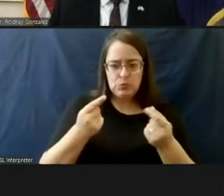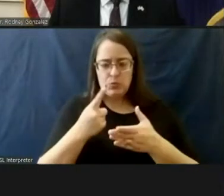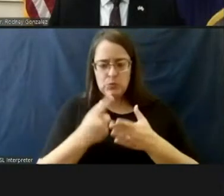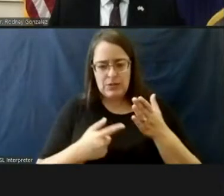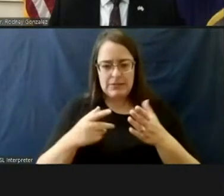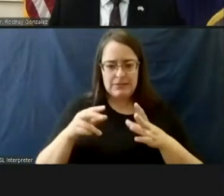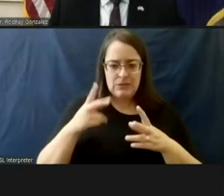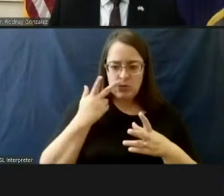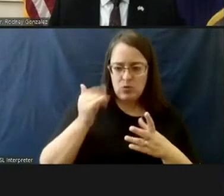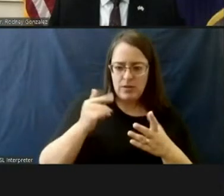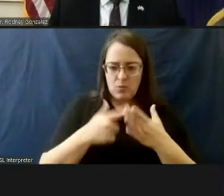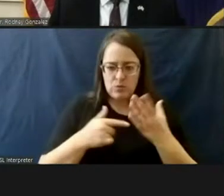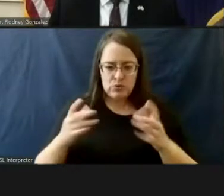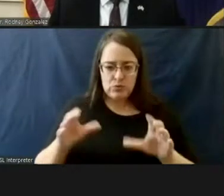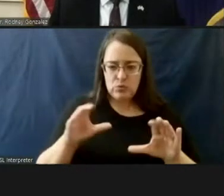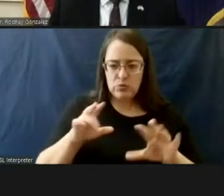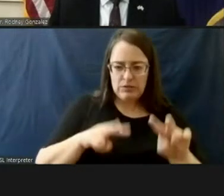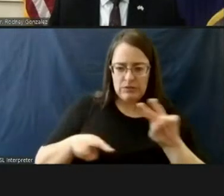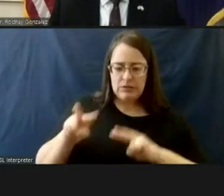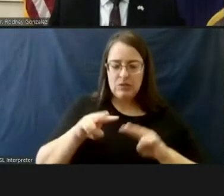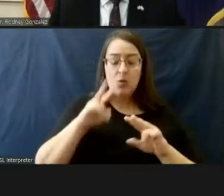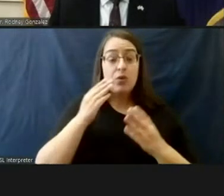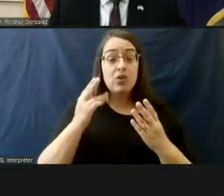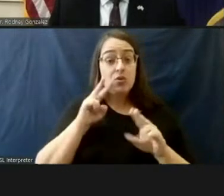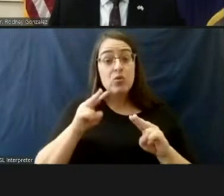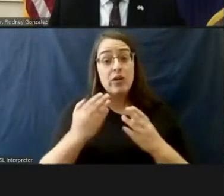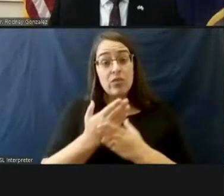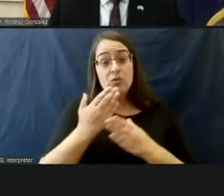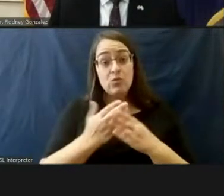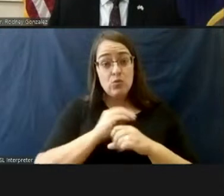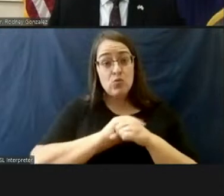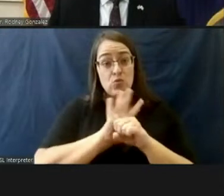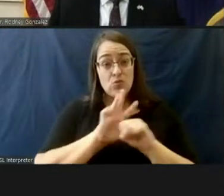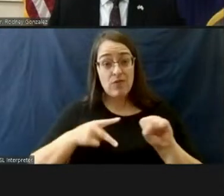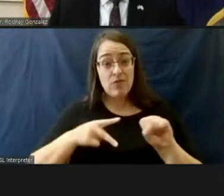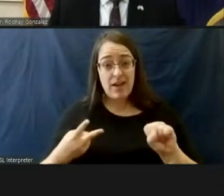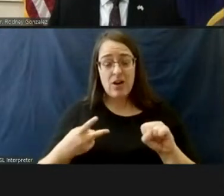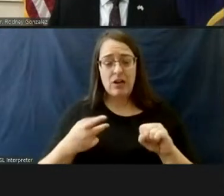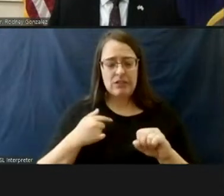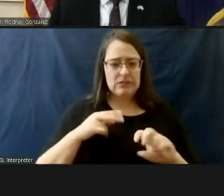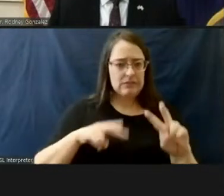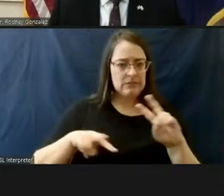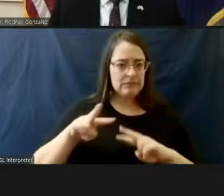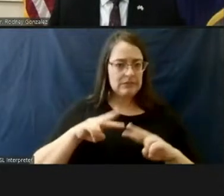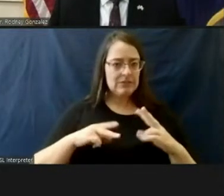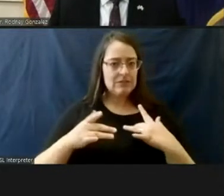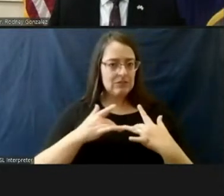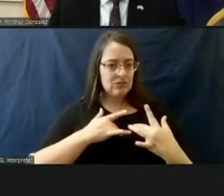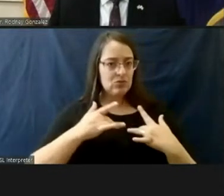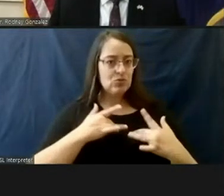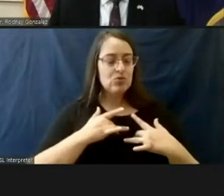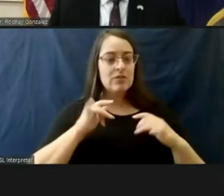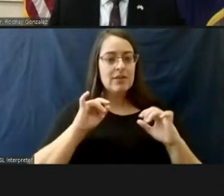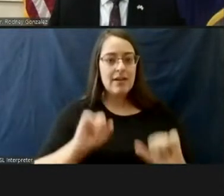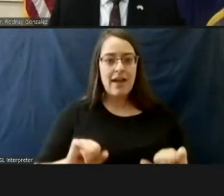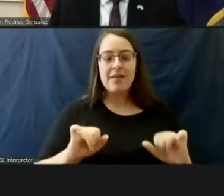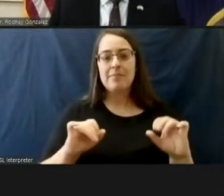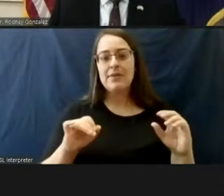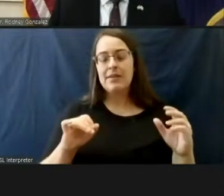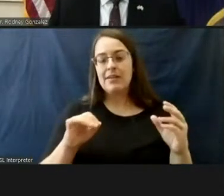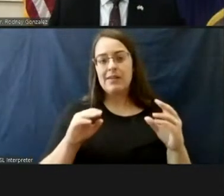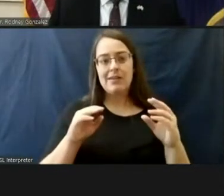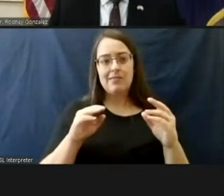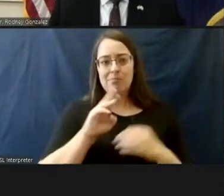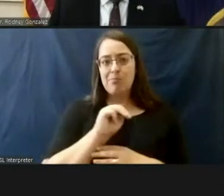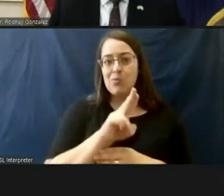So when we look at the Mu variant, there are signs that make it concerning that it could be very transmissible like the Delta. And